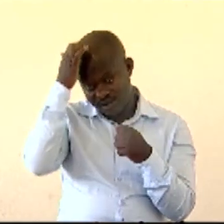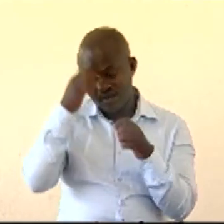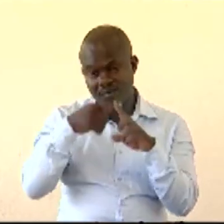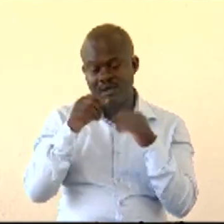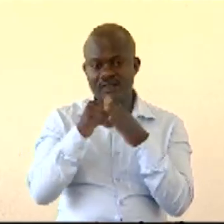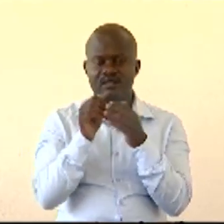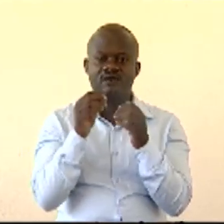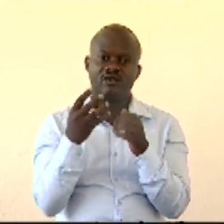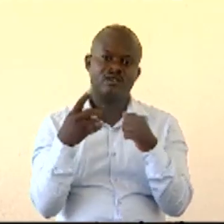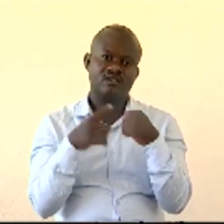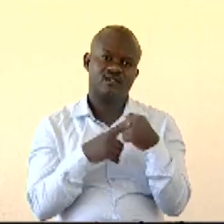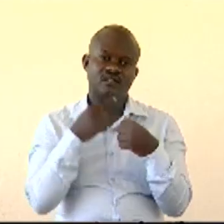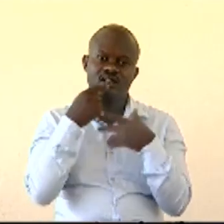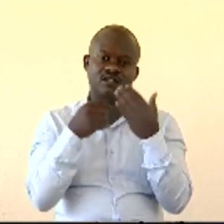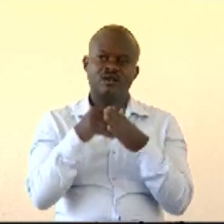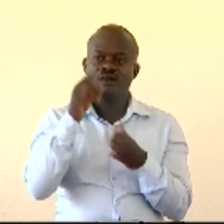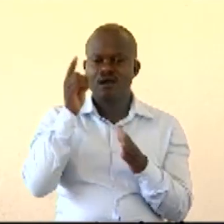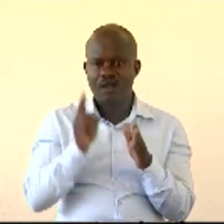46, that is